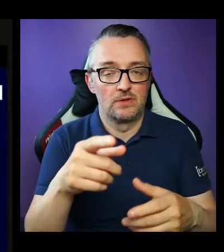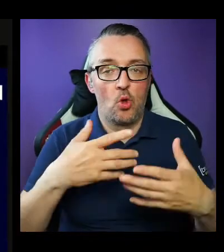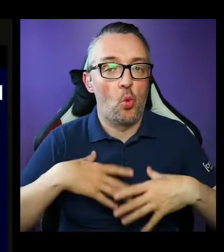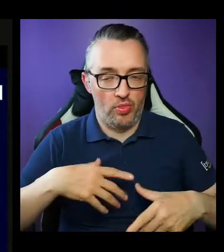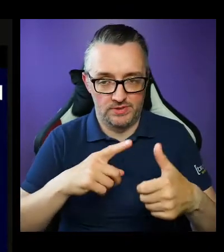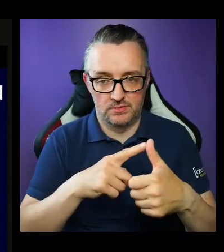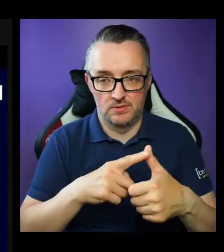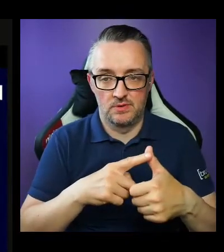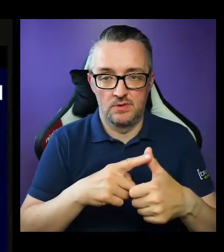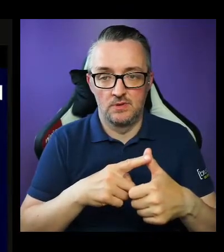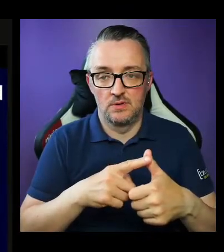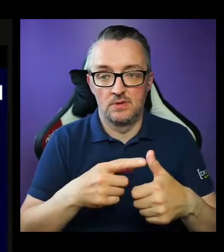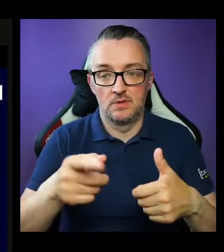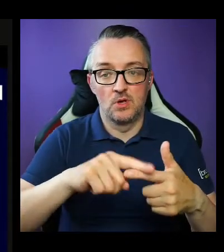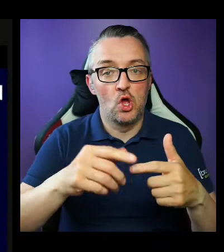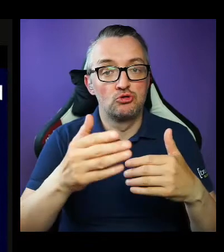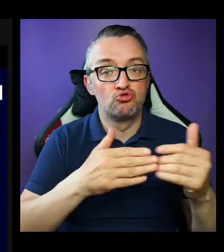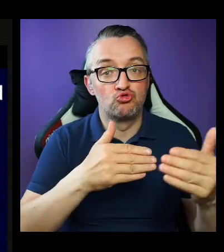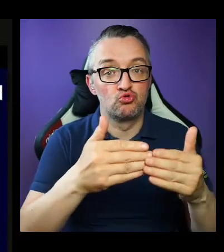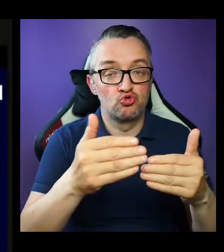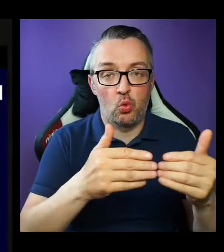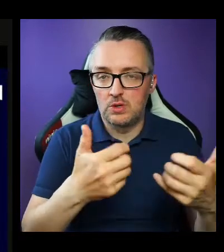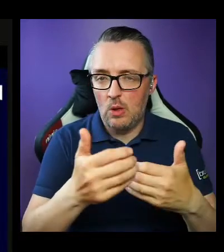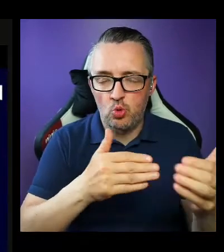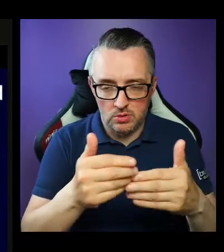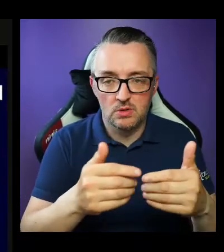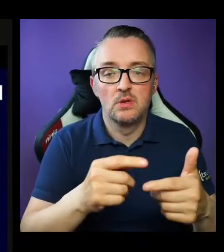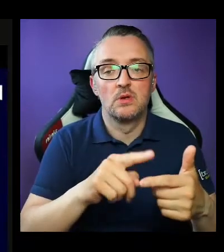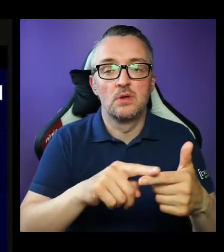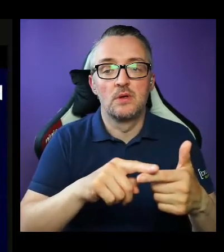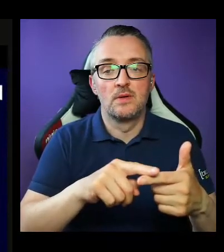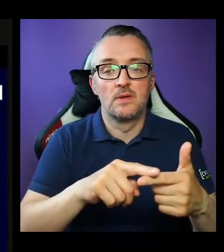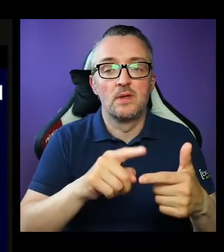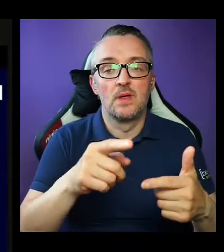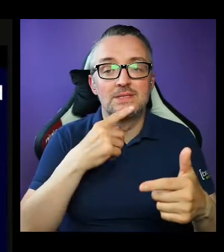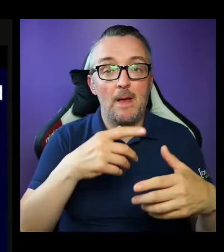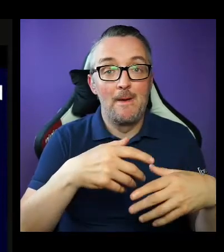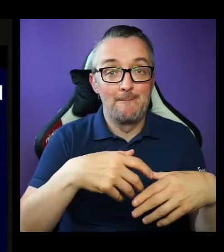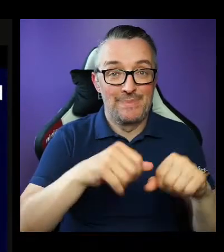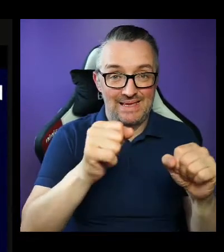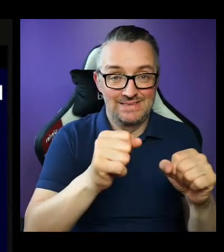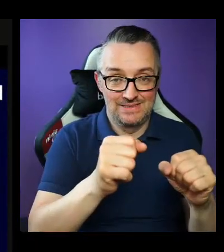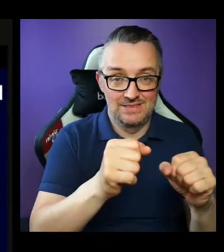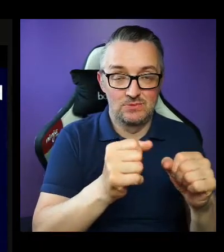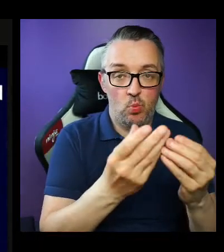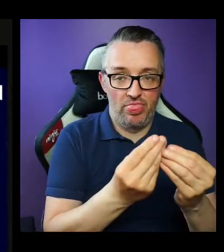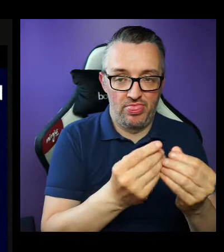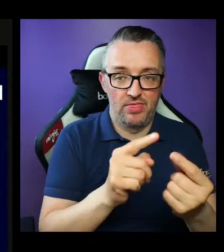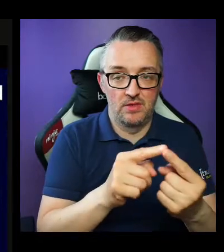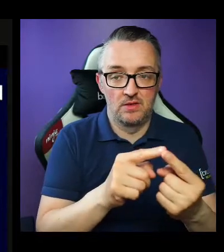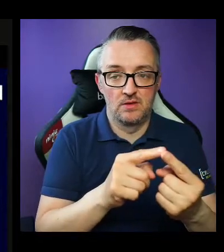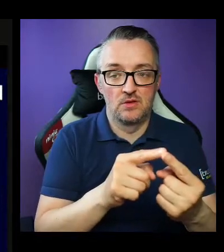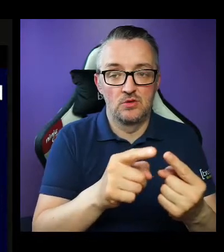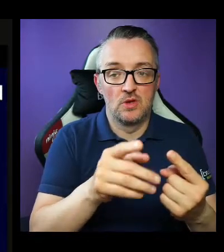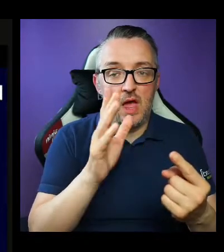And then for our sort key, we will choose begins with. And when it comes to the sort key, you